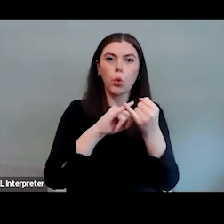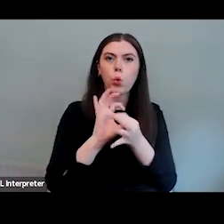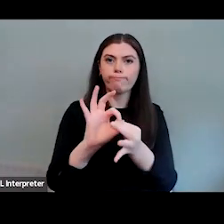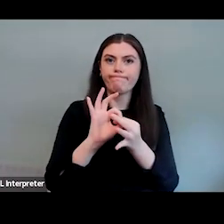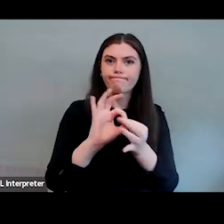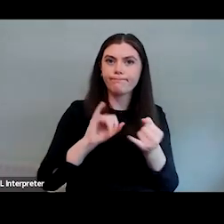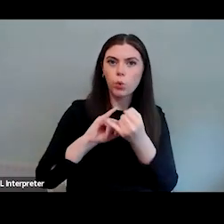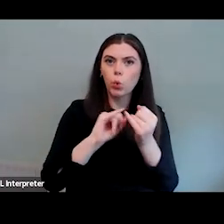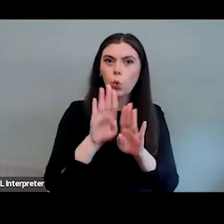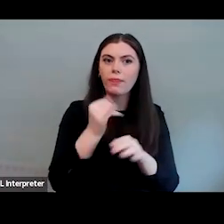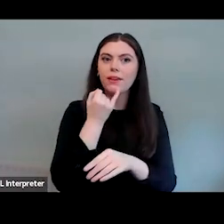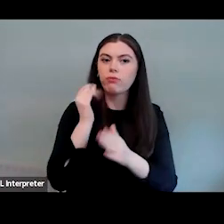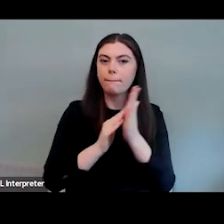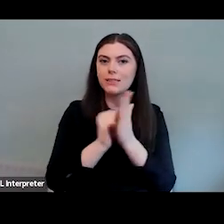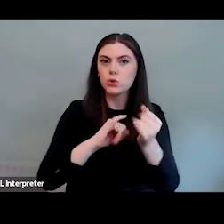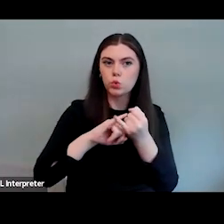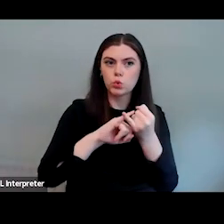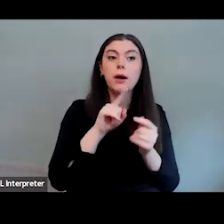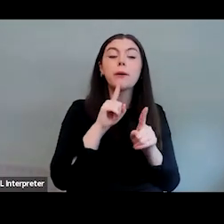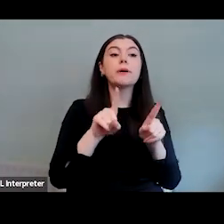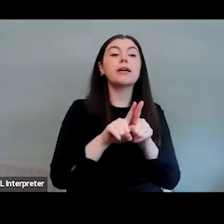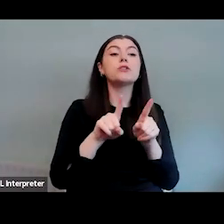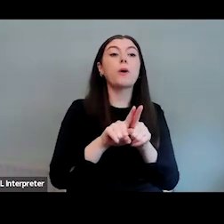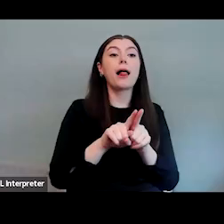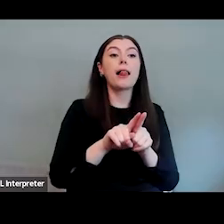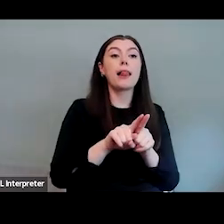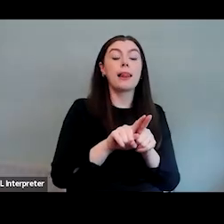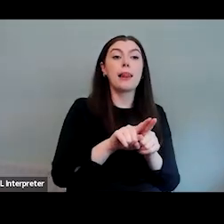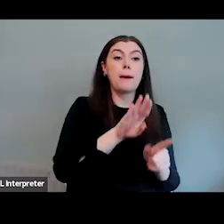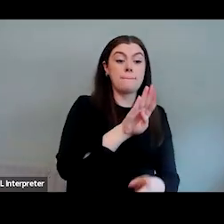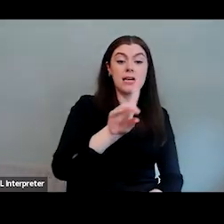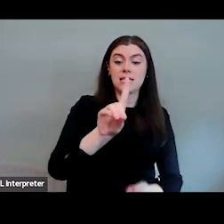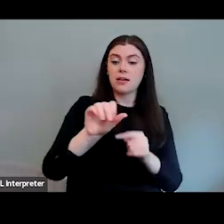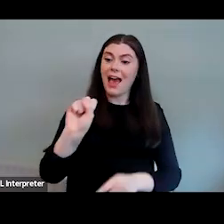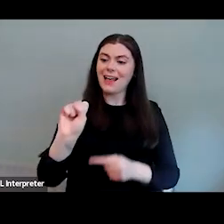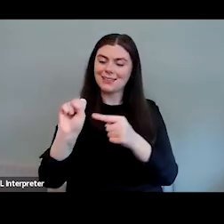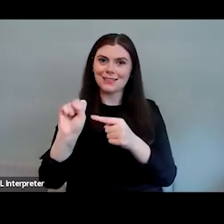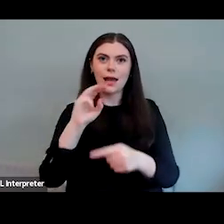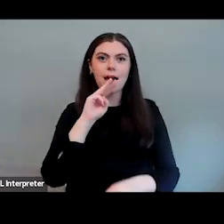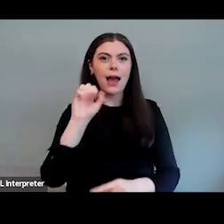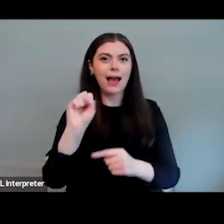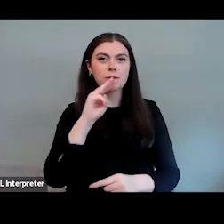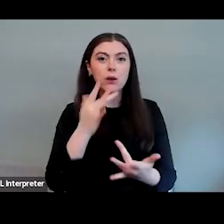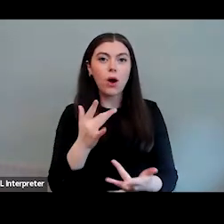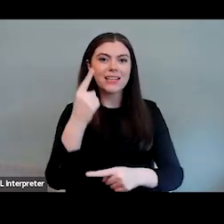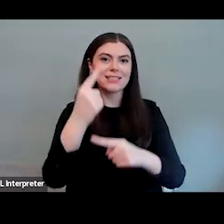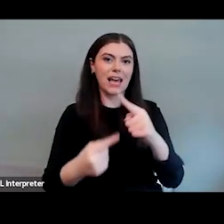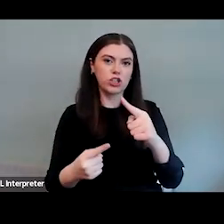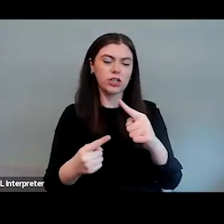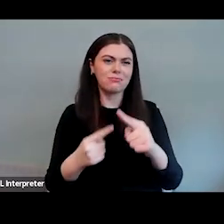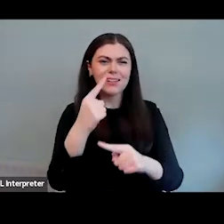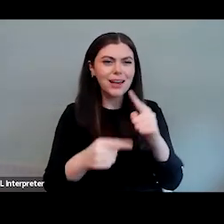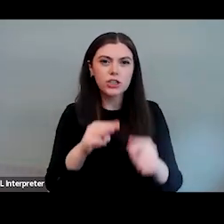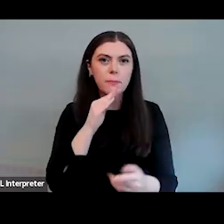then the last but not least, actually, the S in BDS, which is the most important one, it's sanctions. And what do we mean